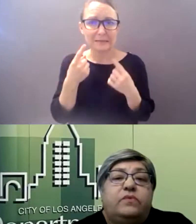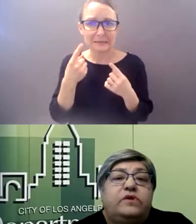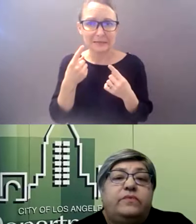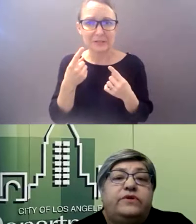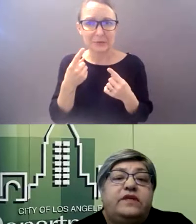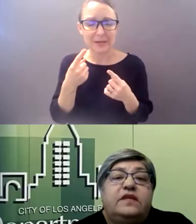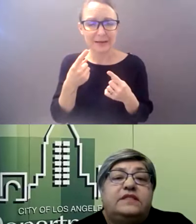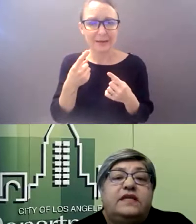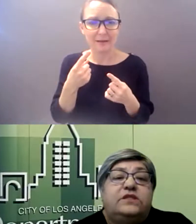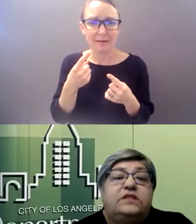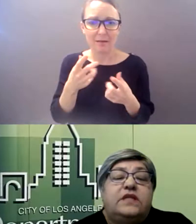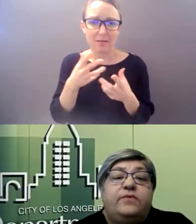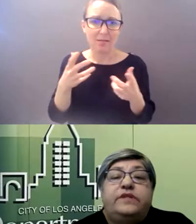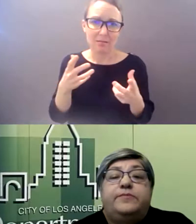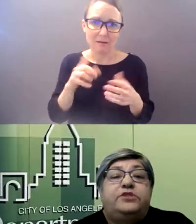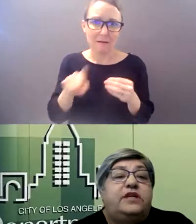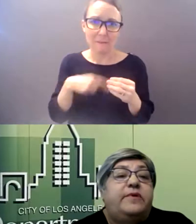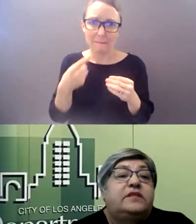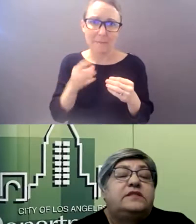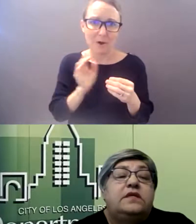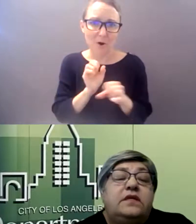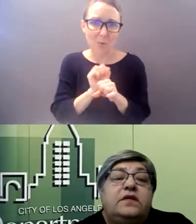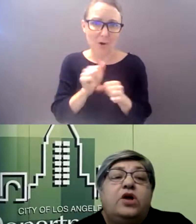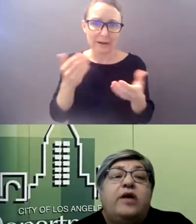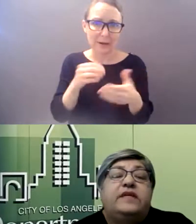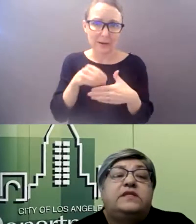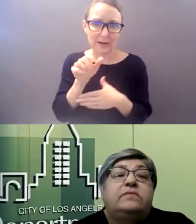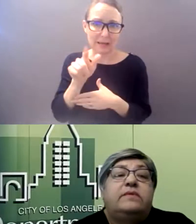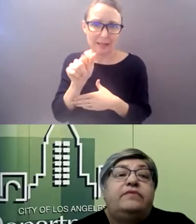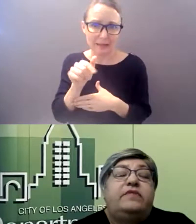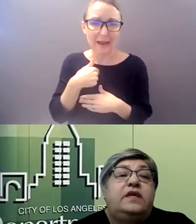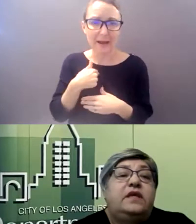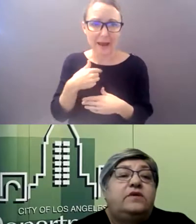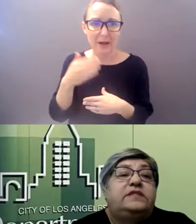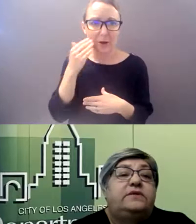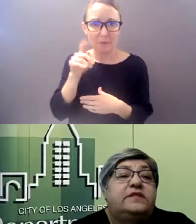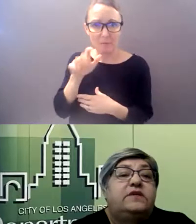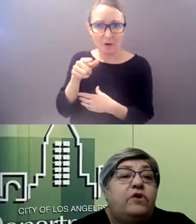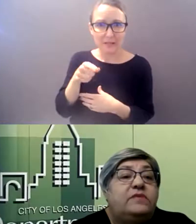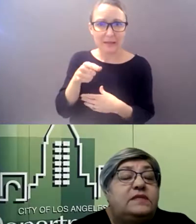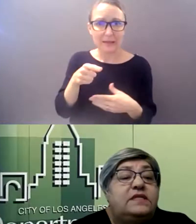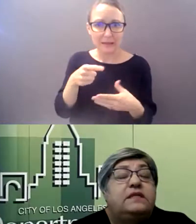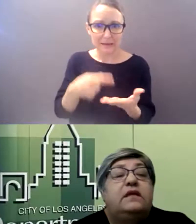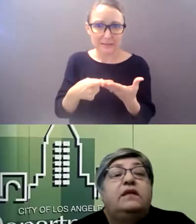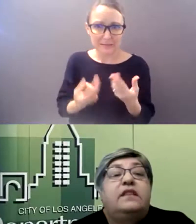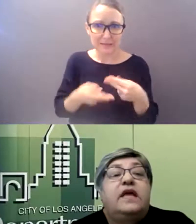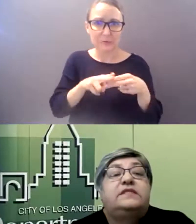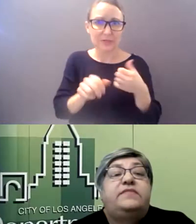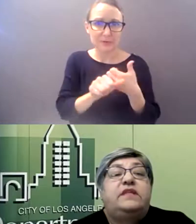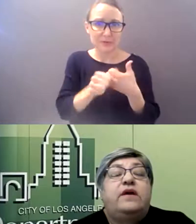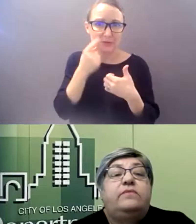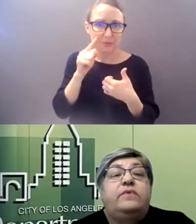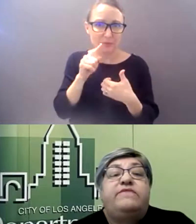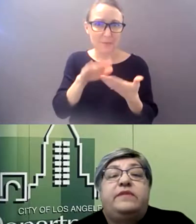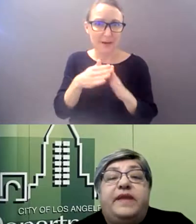of the work that we're doing in Los Angeles. I really appreciated Paul's comments around the increasing risk of homelessness. That is